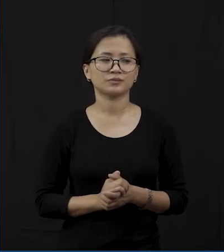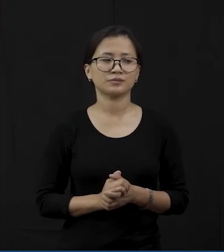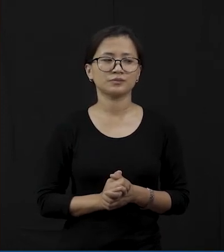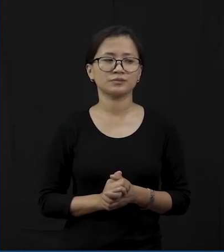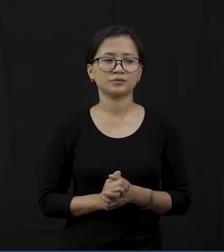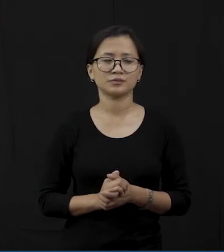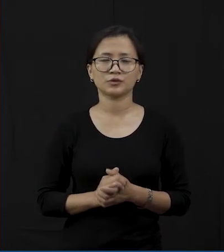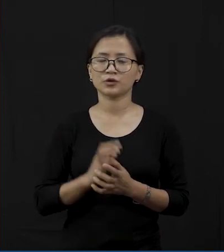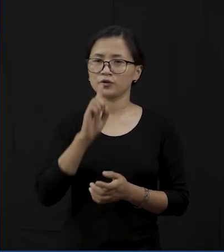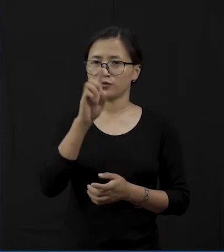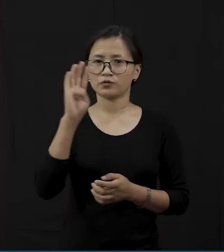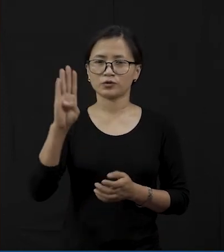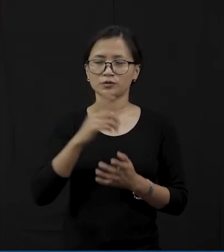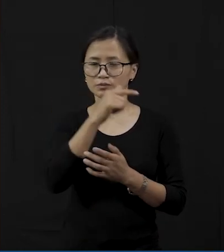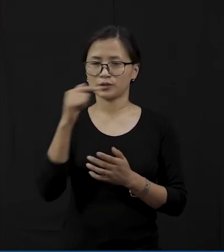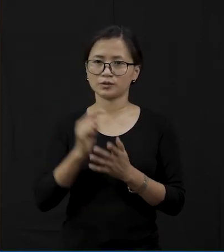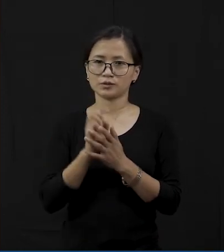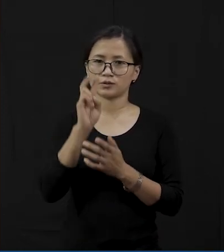14 minus 2,